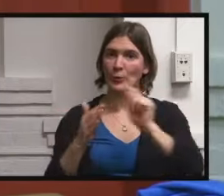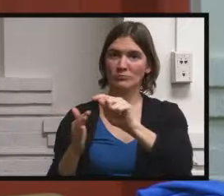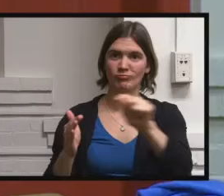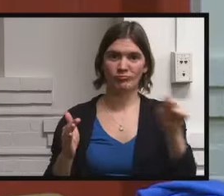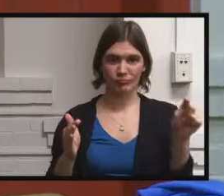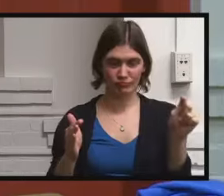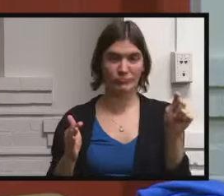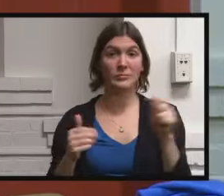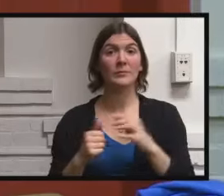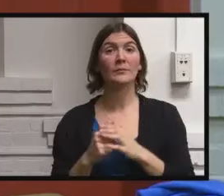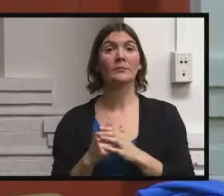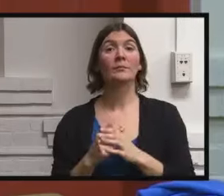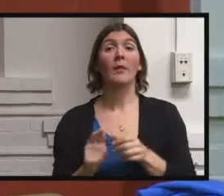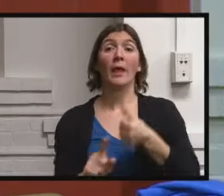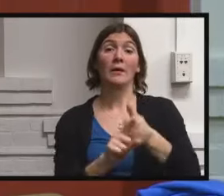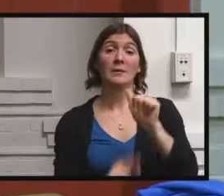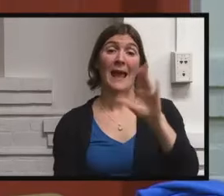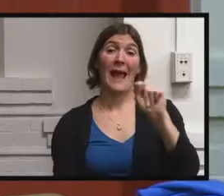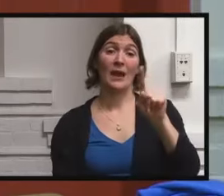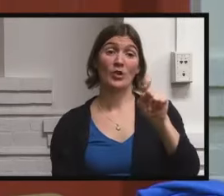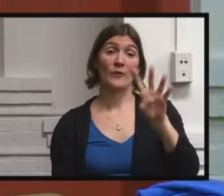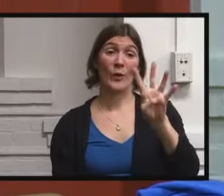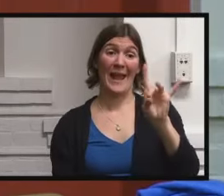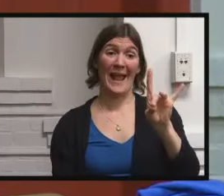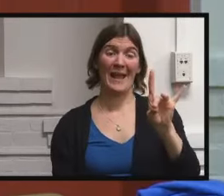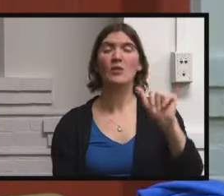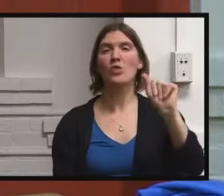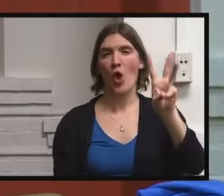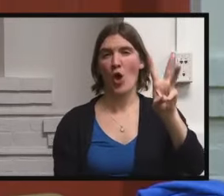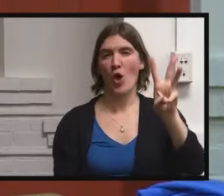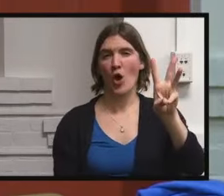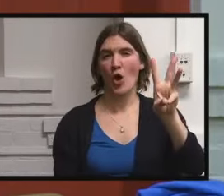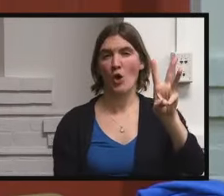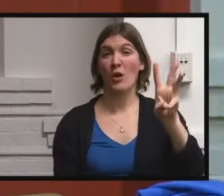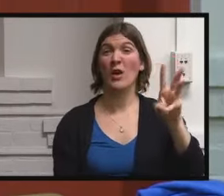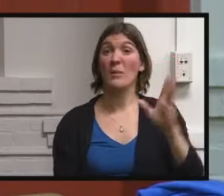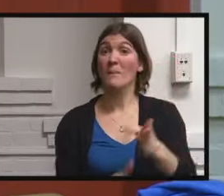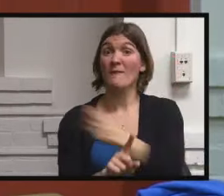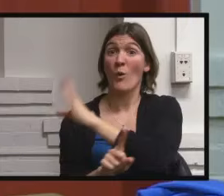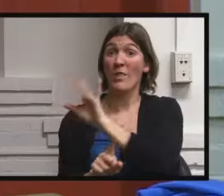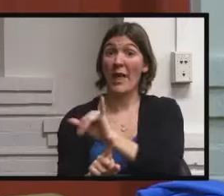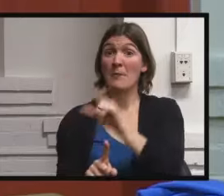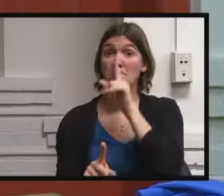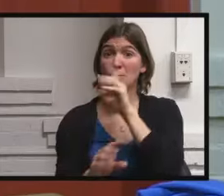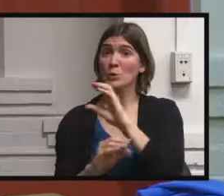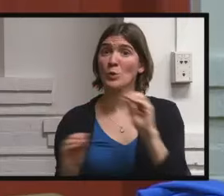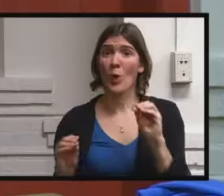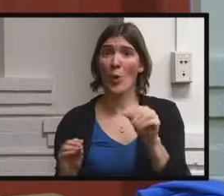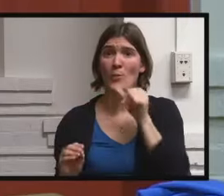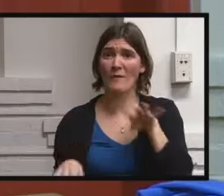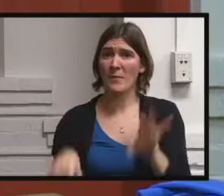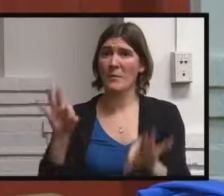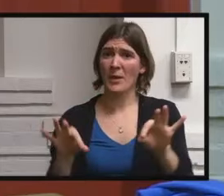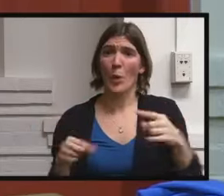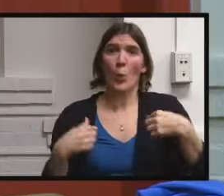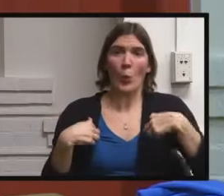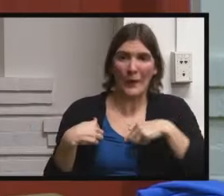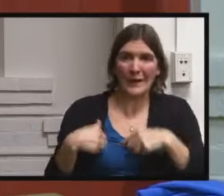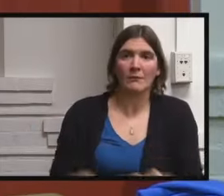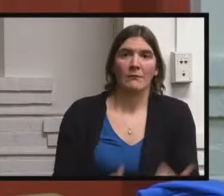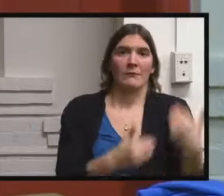Up until Act 148, private haulers did not pick up recycling at homes, so we were the